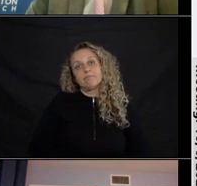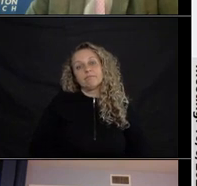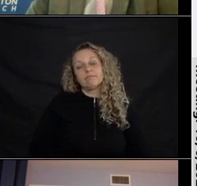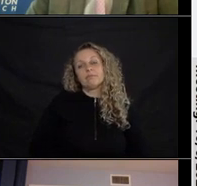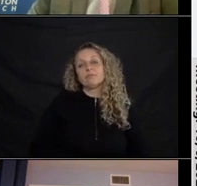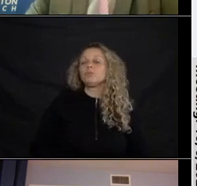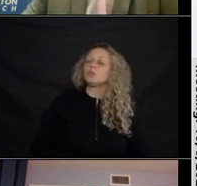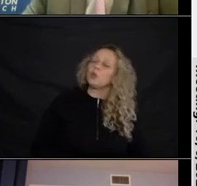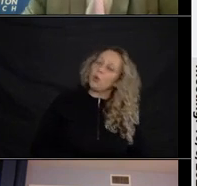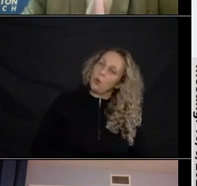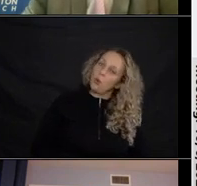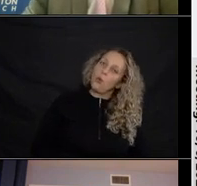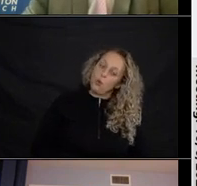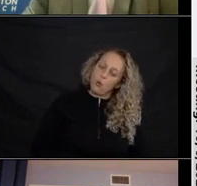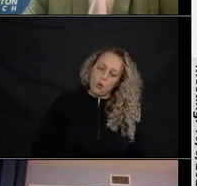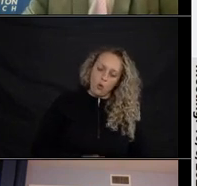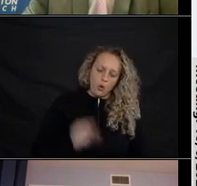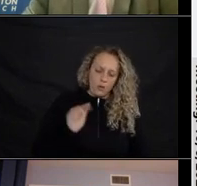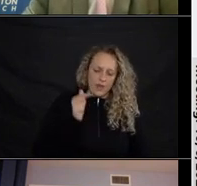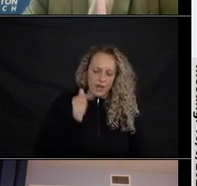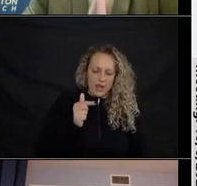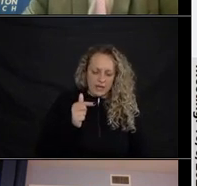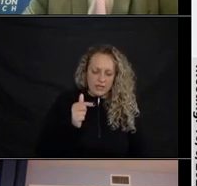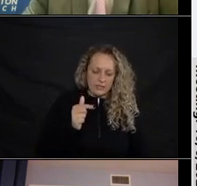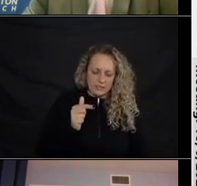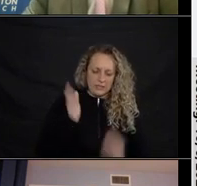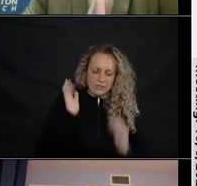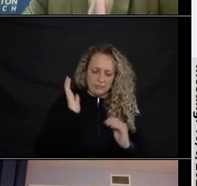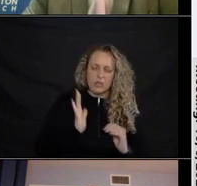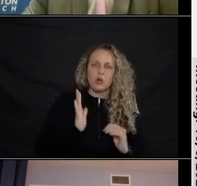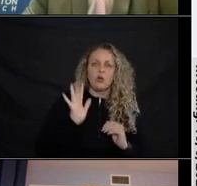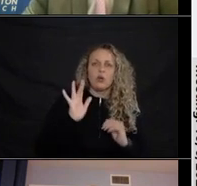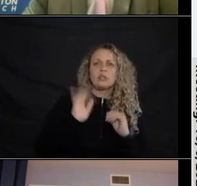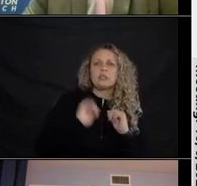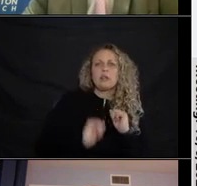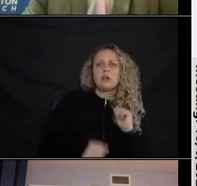And so I believe our next speaker is